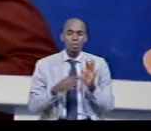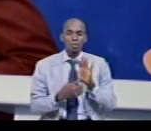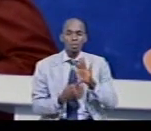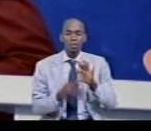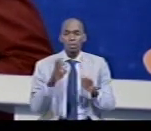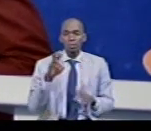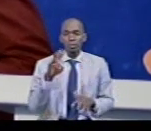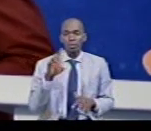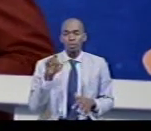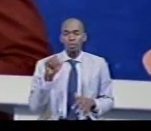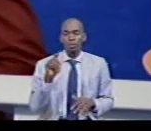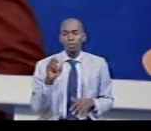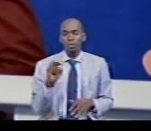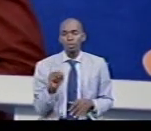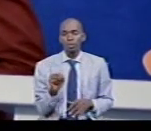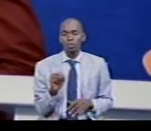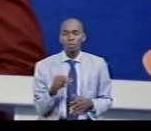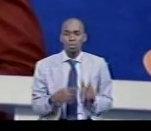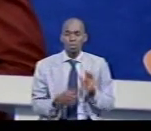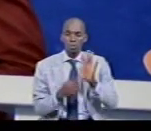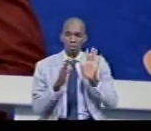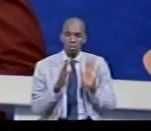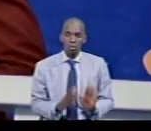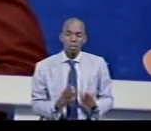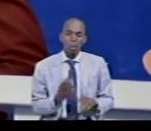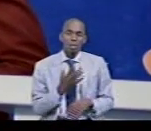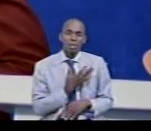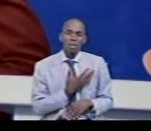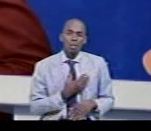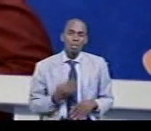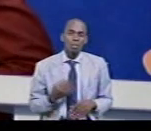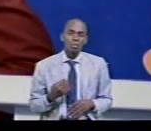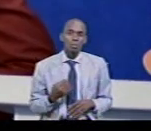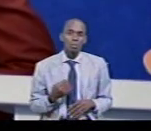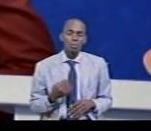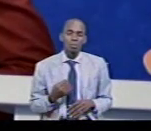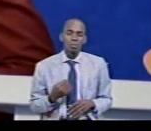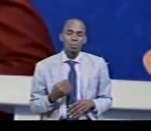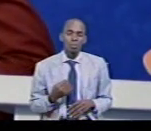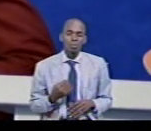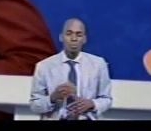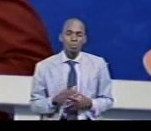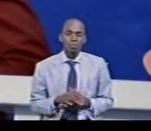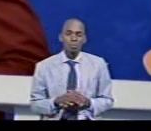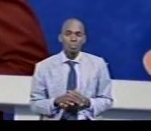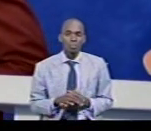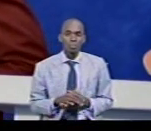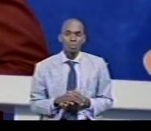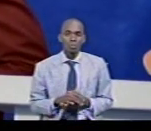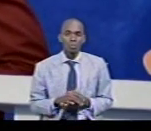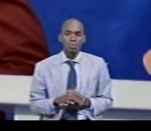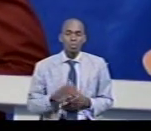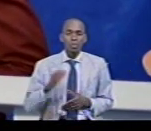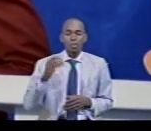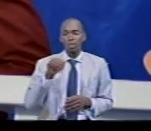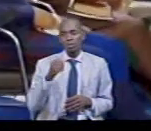representative. Apostle Listowel Ishira Anno, Preach the Word